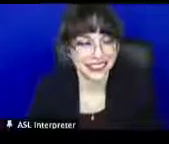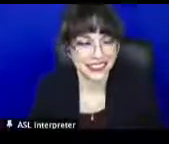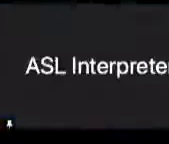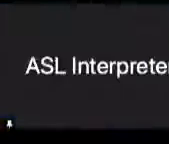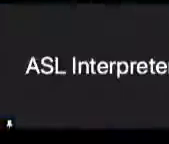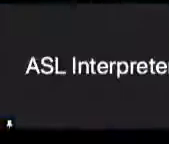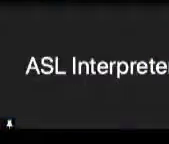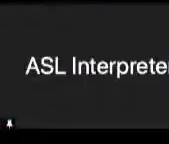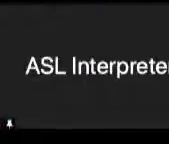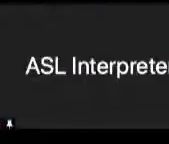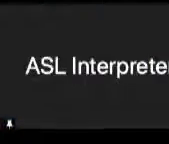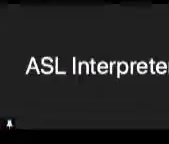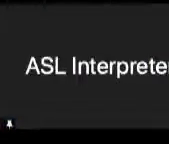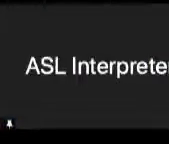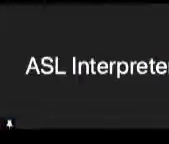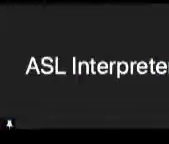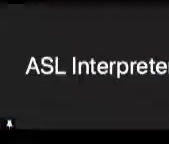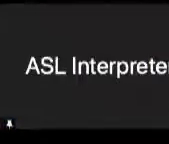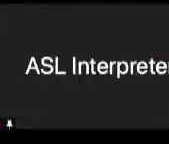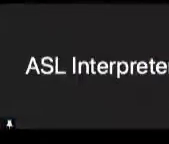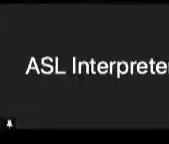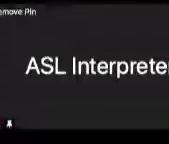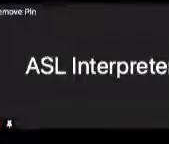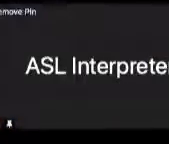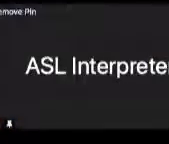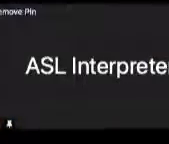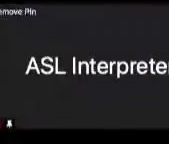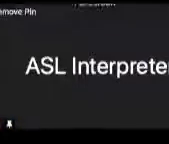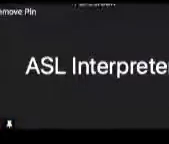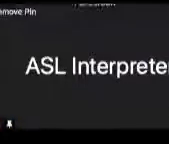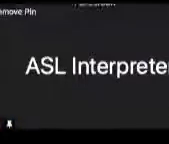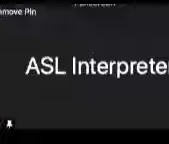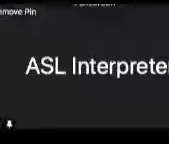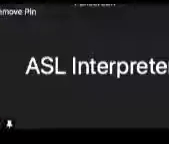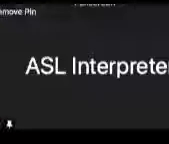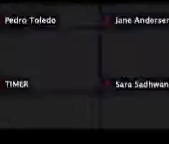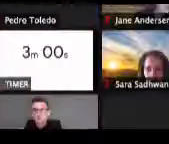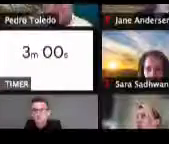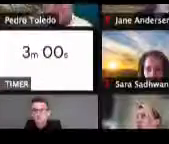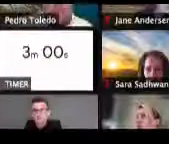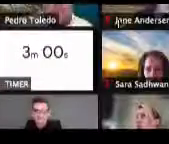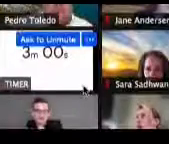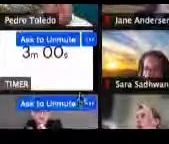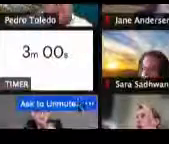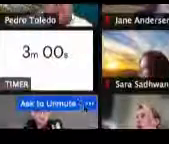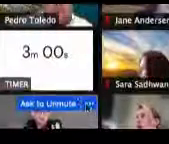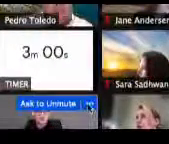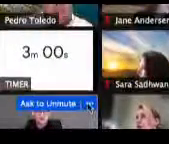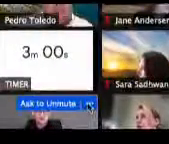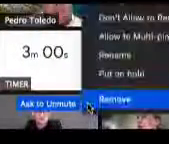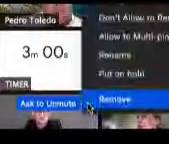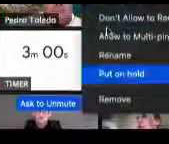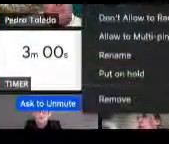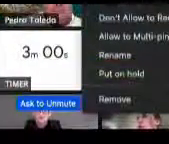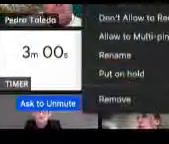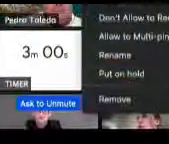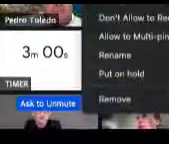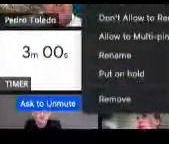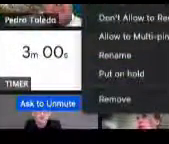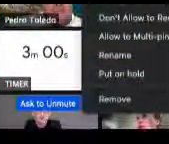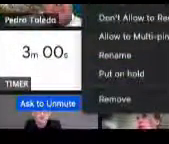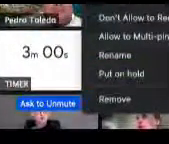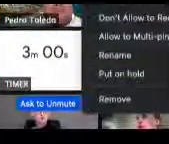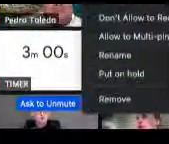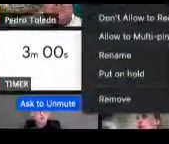And Chair, at this time, that is all of our people in the queue. Would you like me to read the